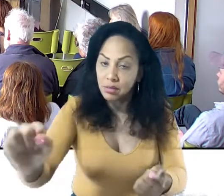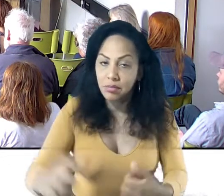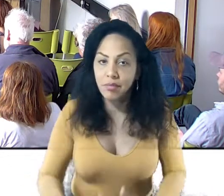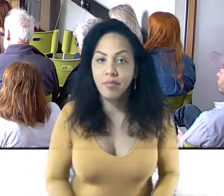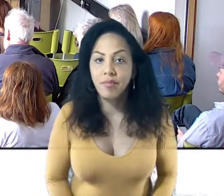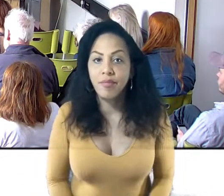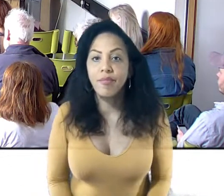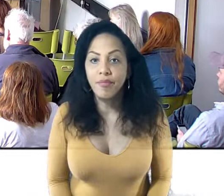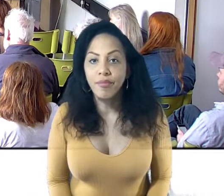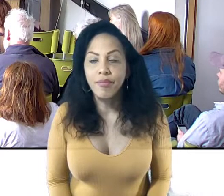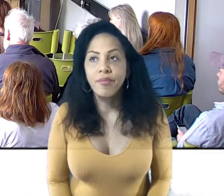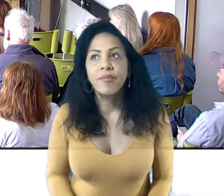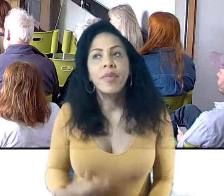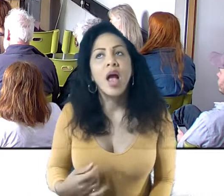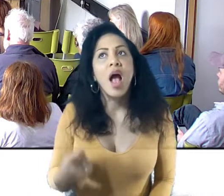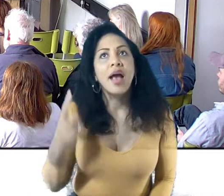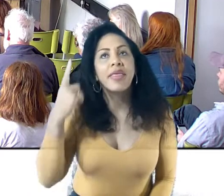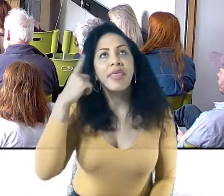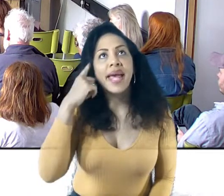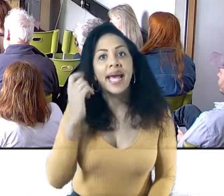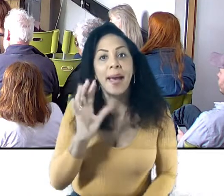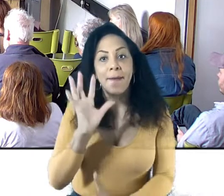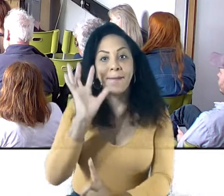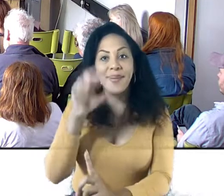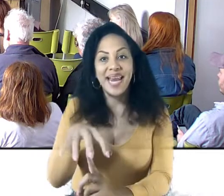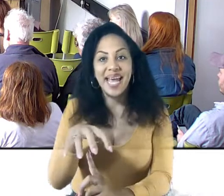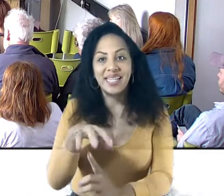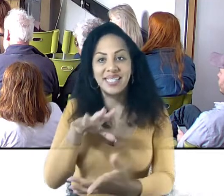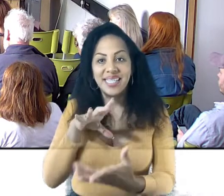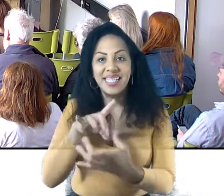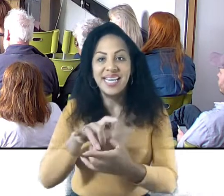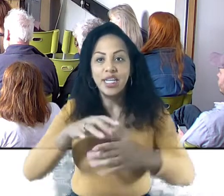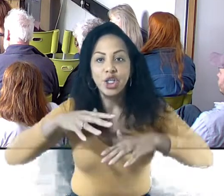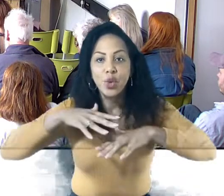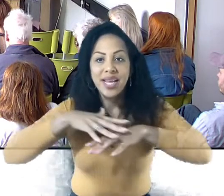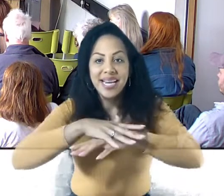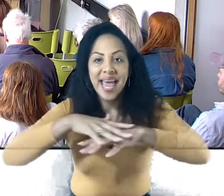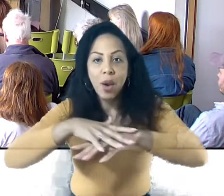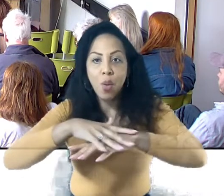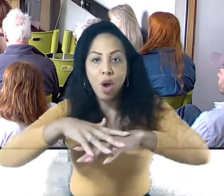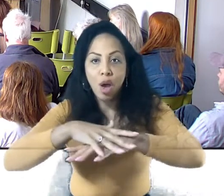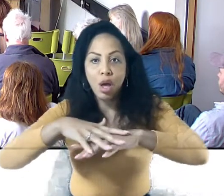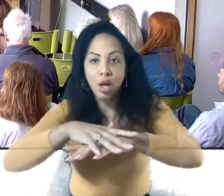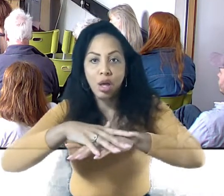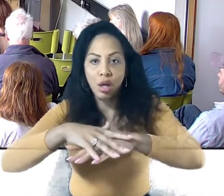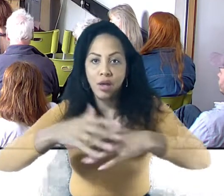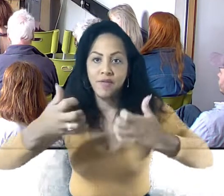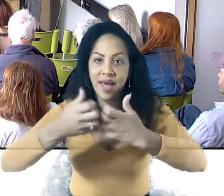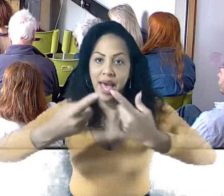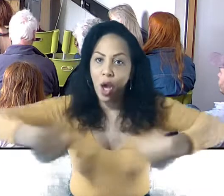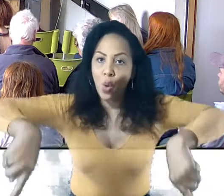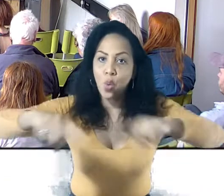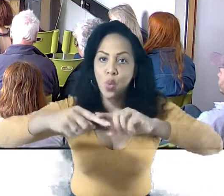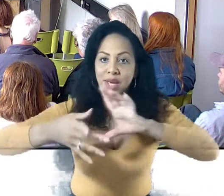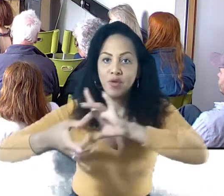network of relations rather than and the location as well. But I was thinking maybe